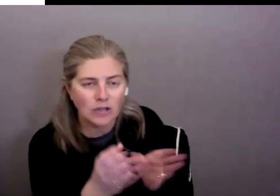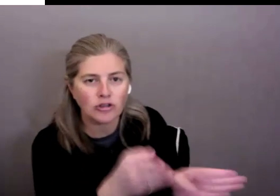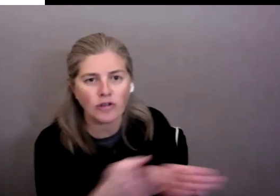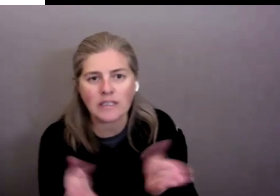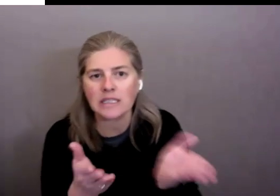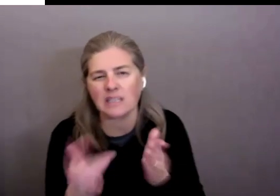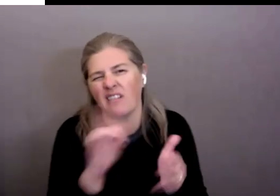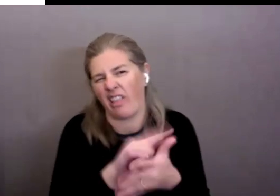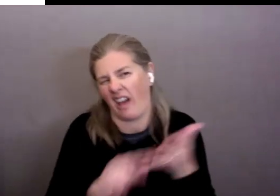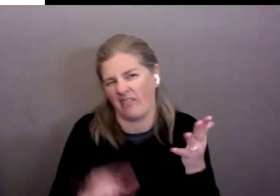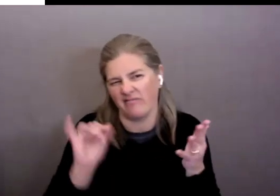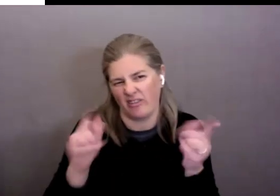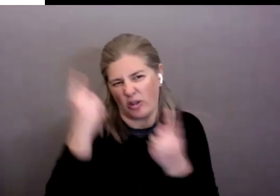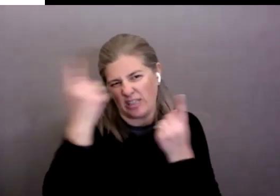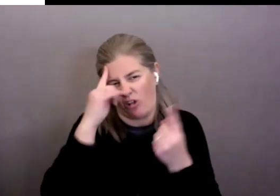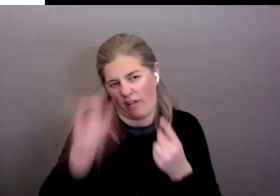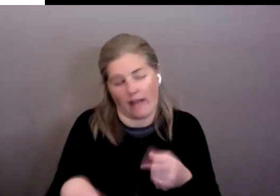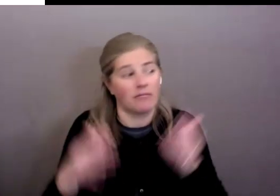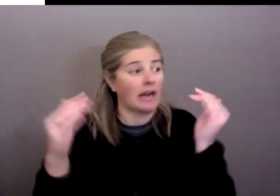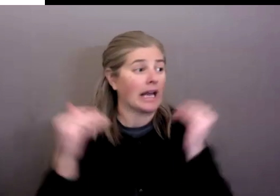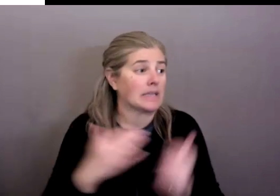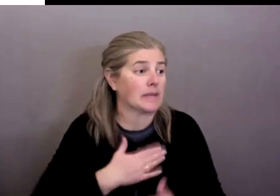Next slide, please.